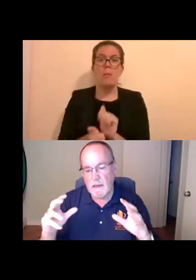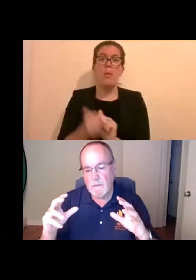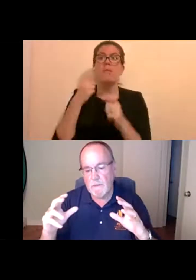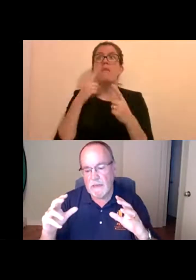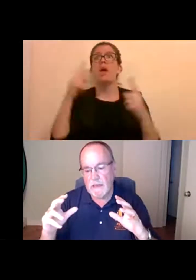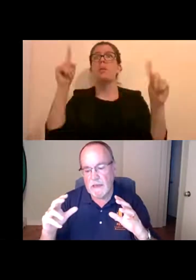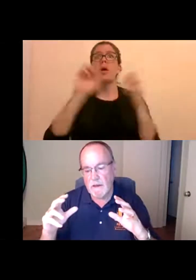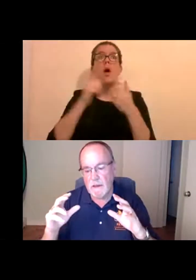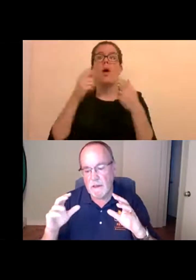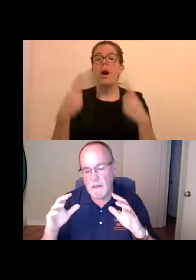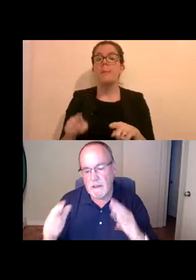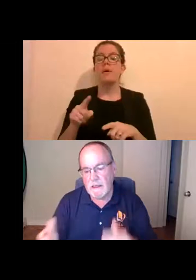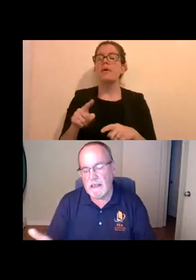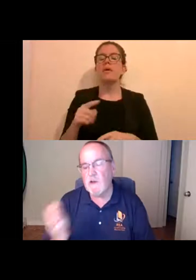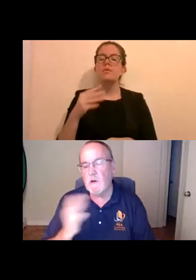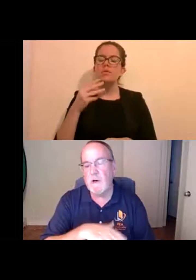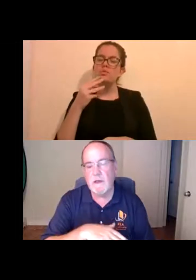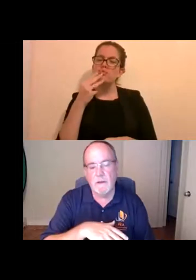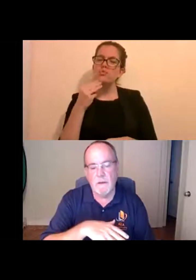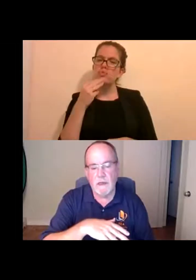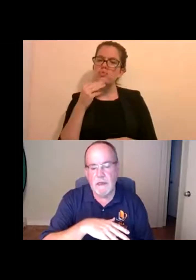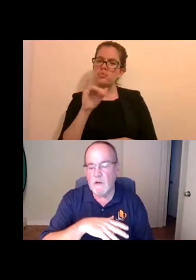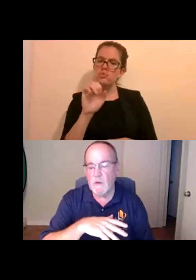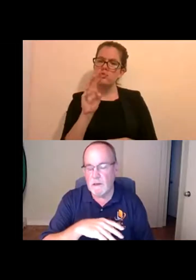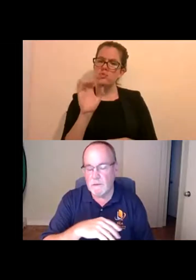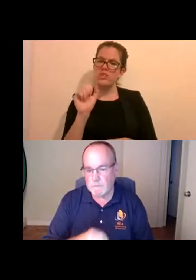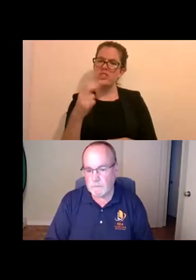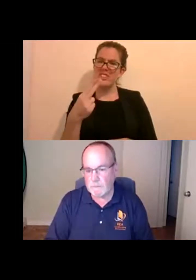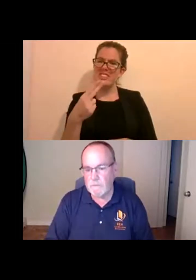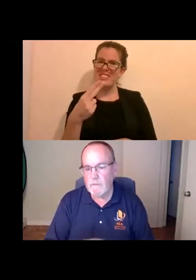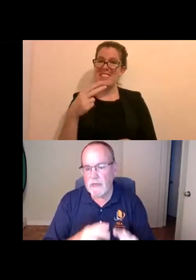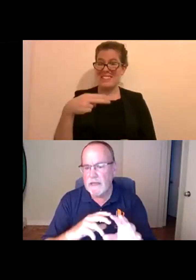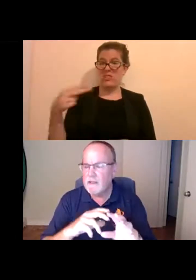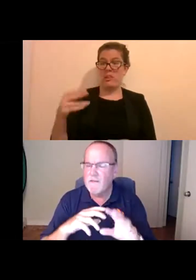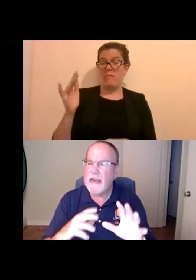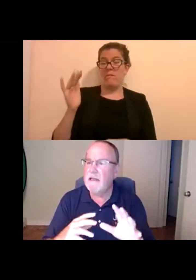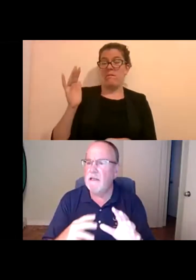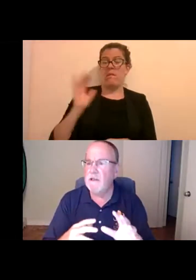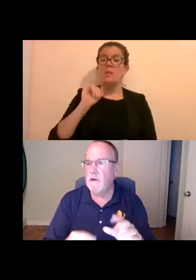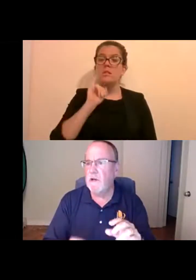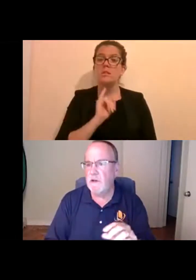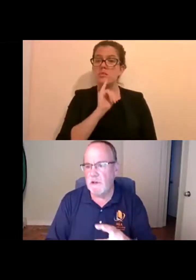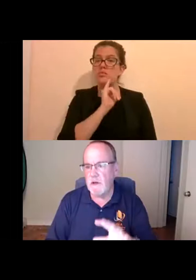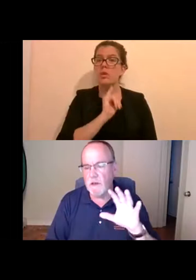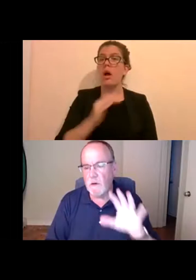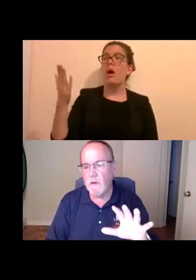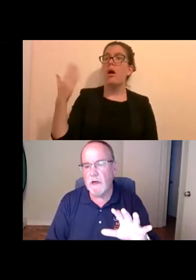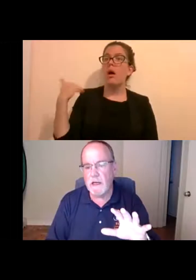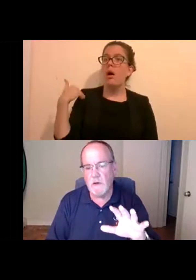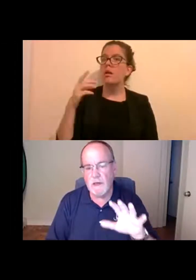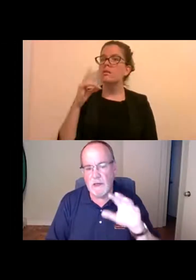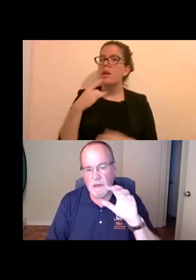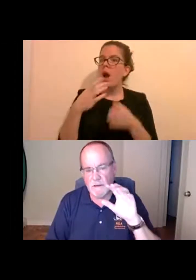in historic Israel, they had divided into two countries. You had the